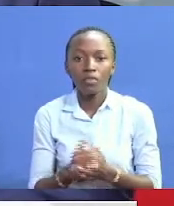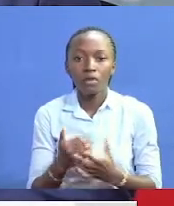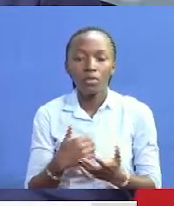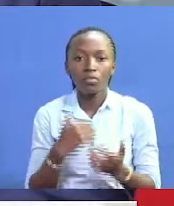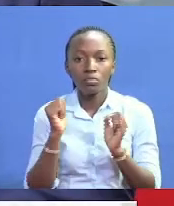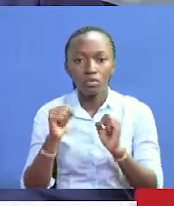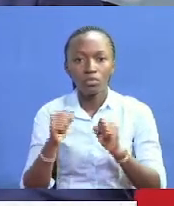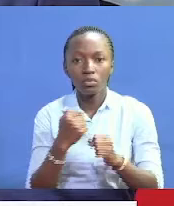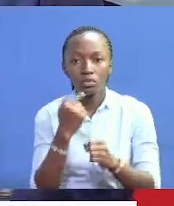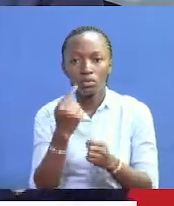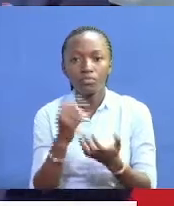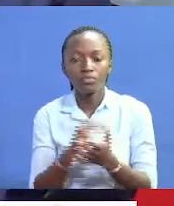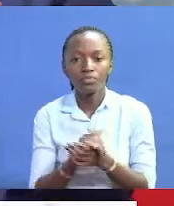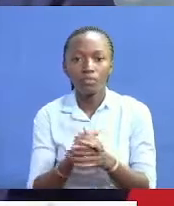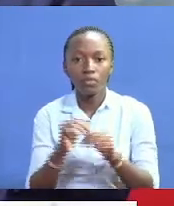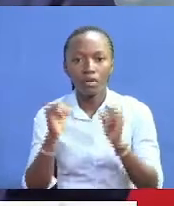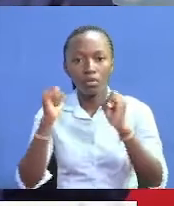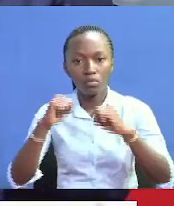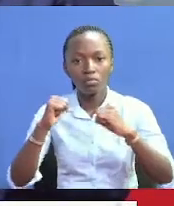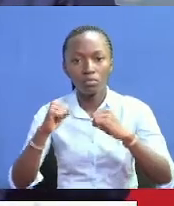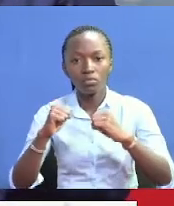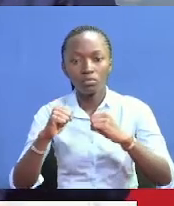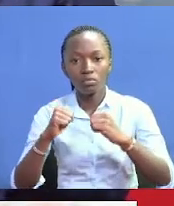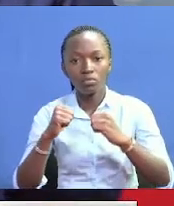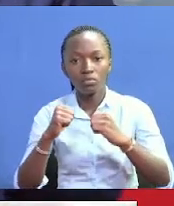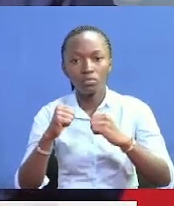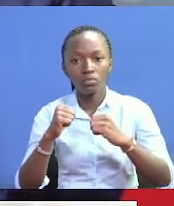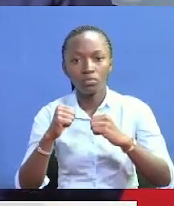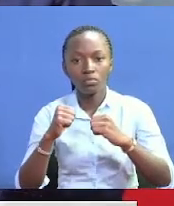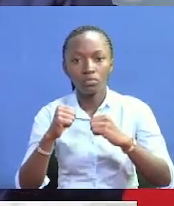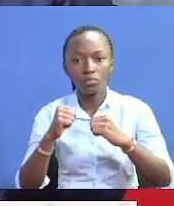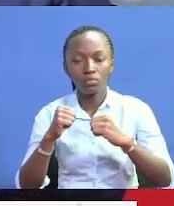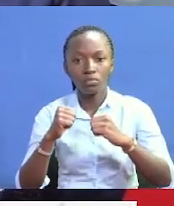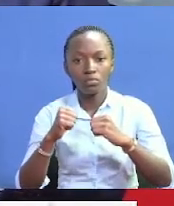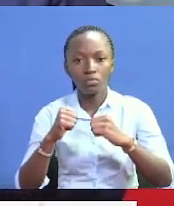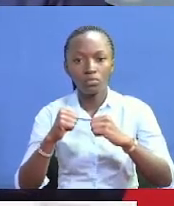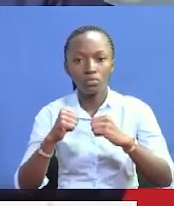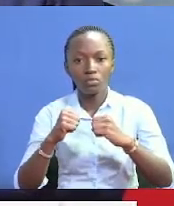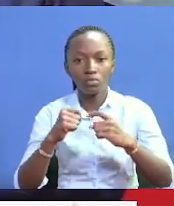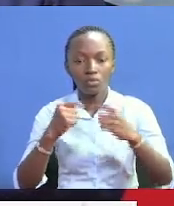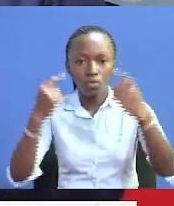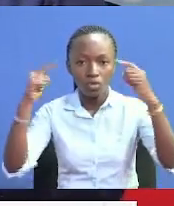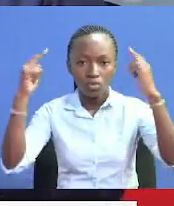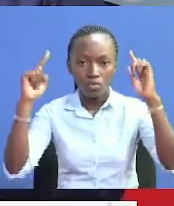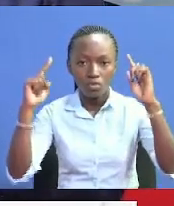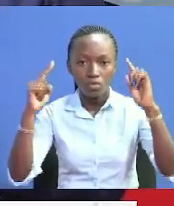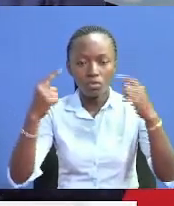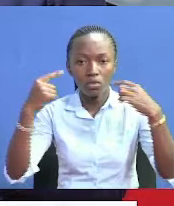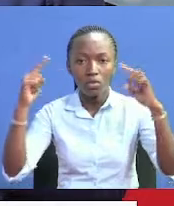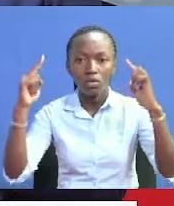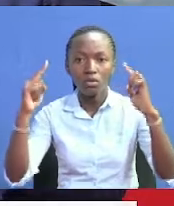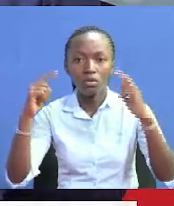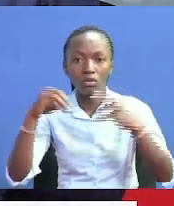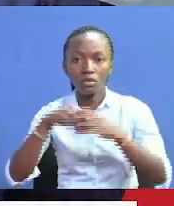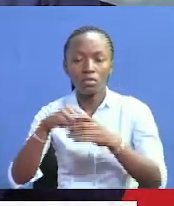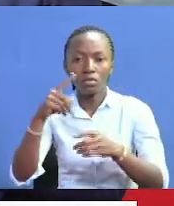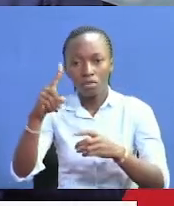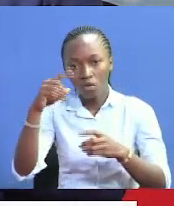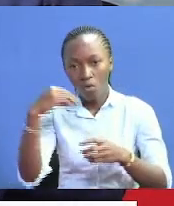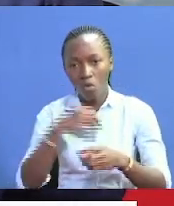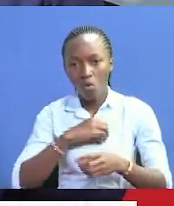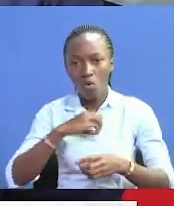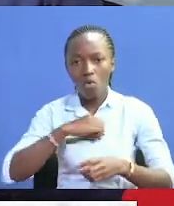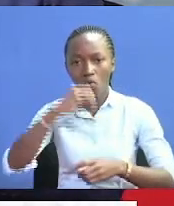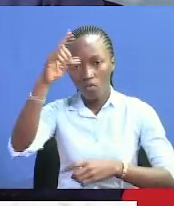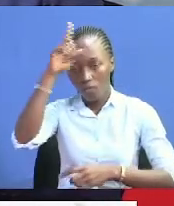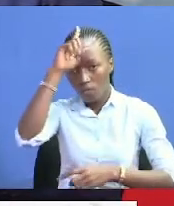say is that a village champion is a champion in his or her own village. So, can you imagine a situation